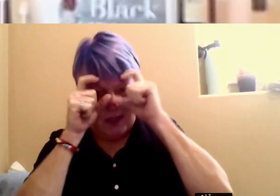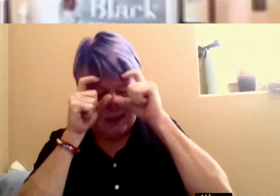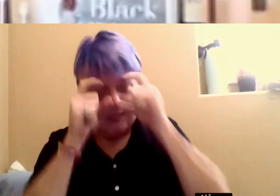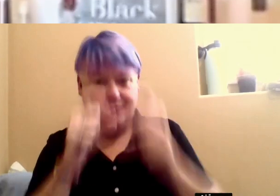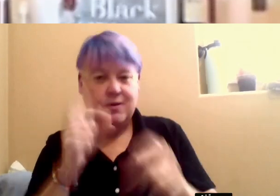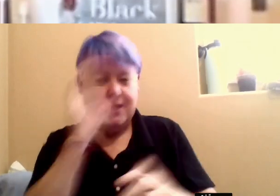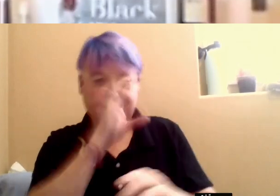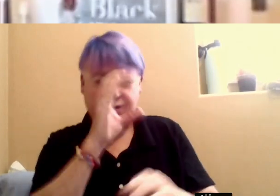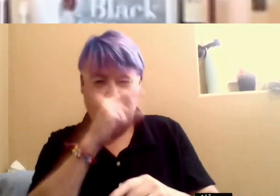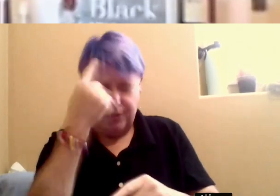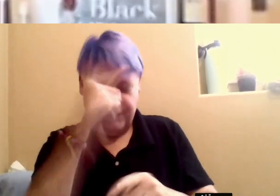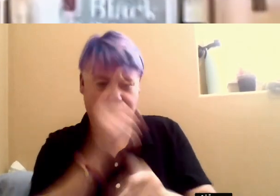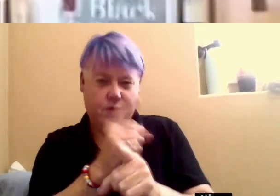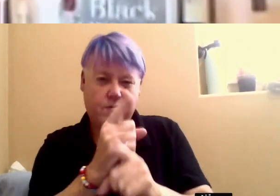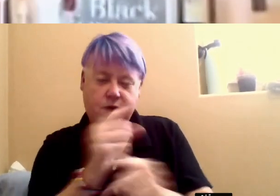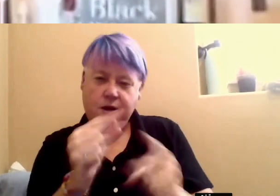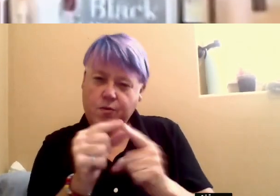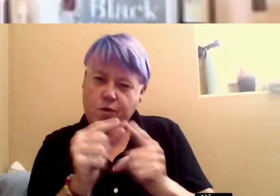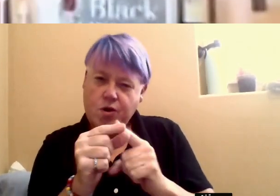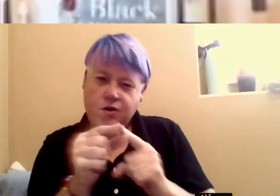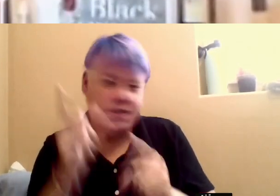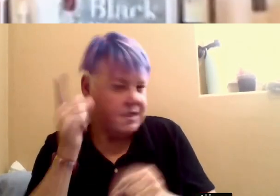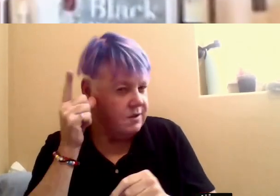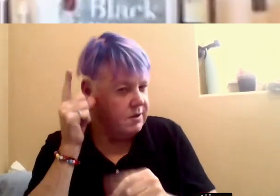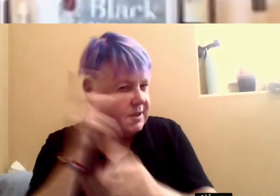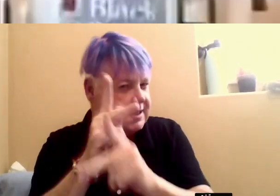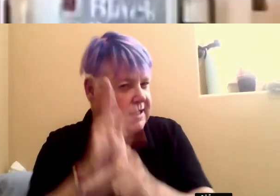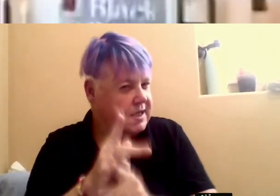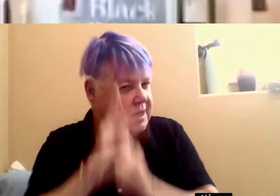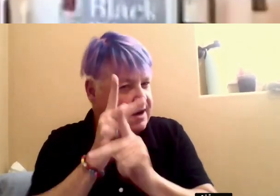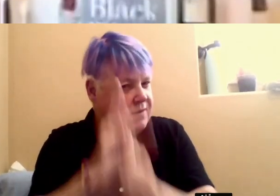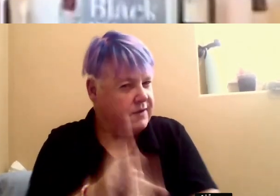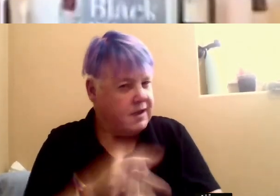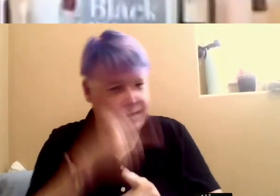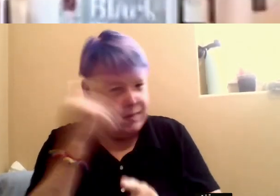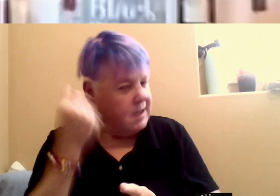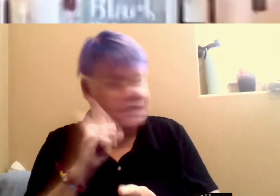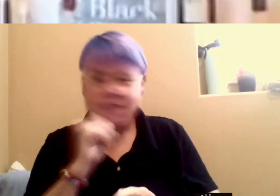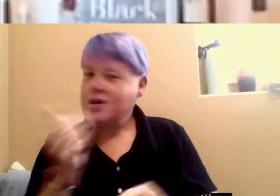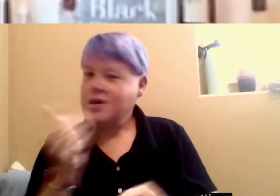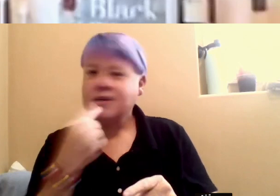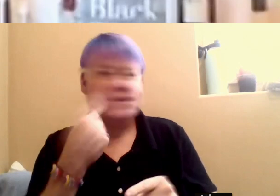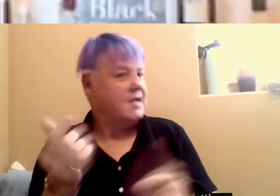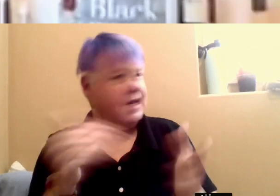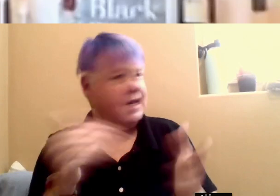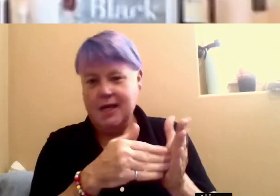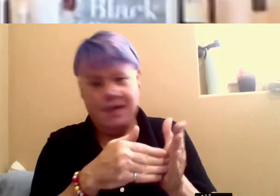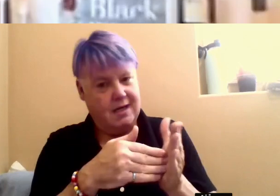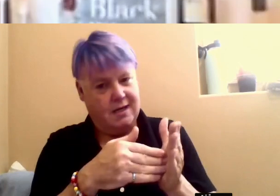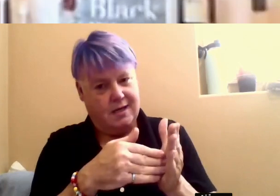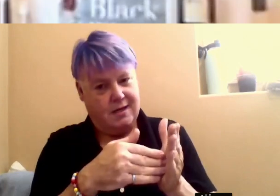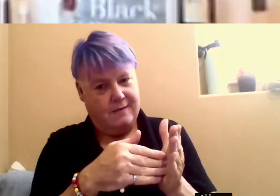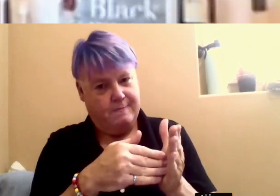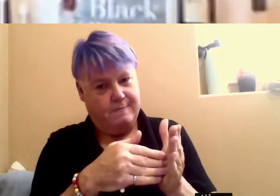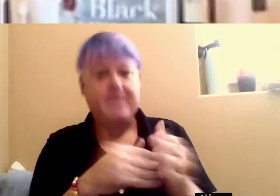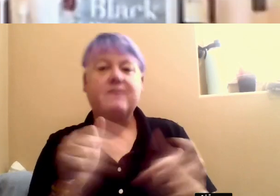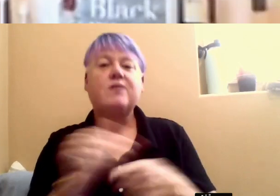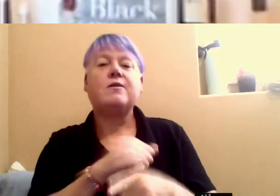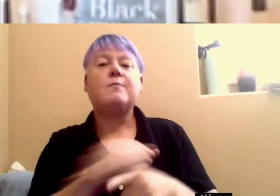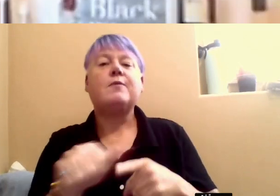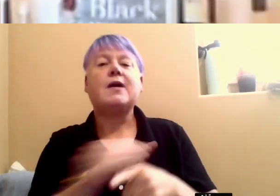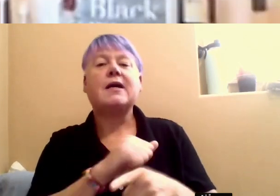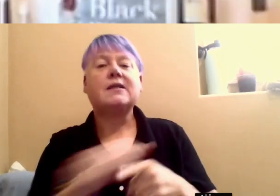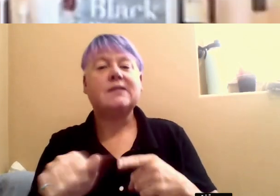words, and then to listen carefully because he won't repeat himself. I've learned through practice